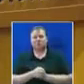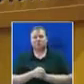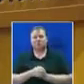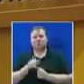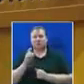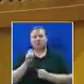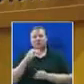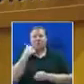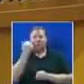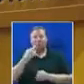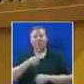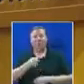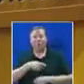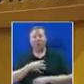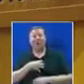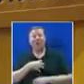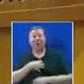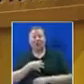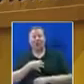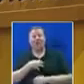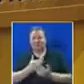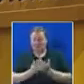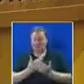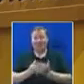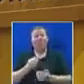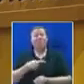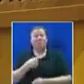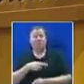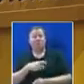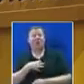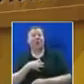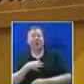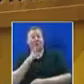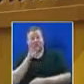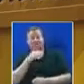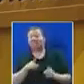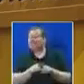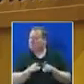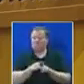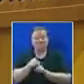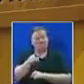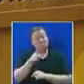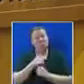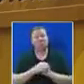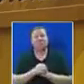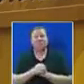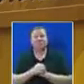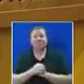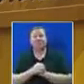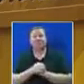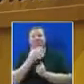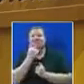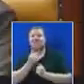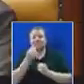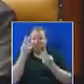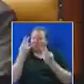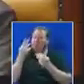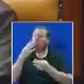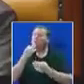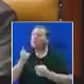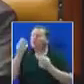Honorable Mambesala, point of order. I can be very personal. You want to be personal, I can be very personal. Please, Honorable Malima, just a